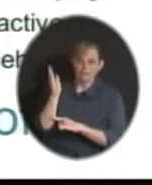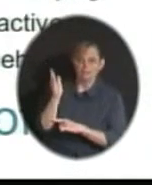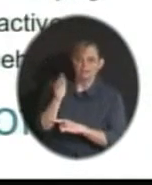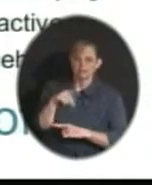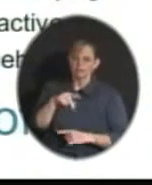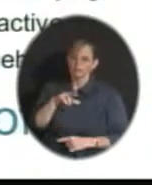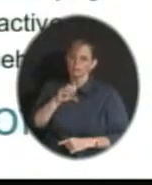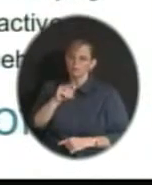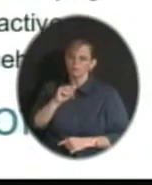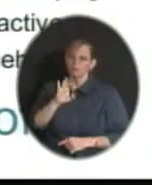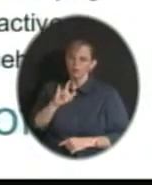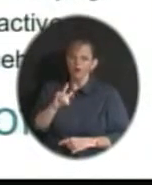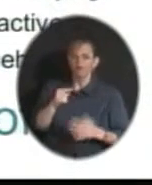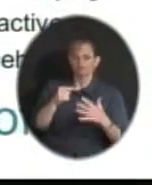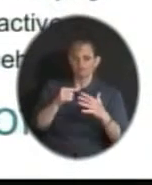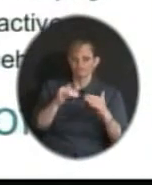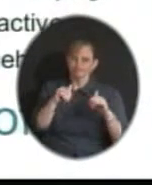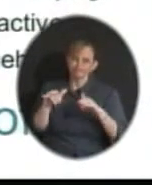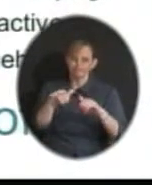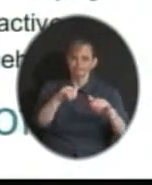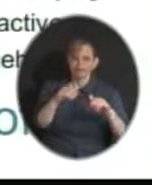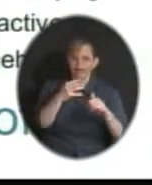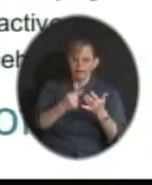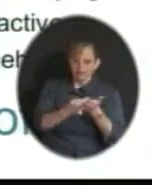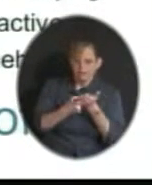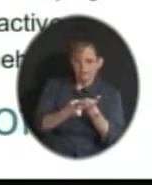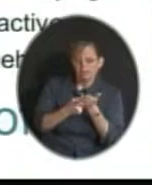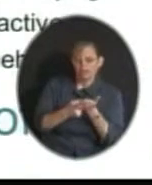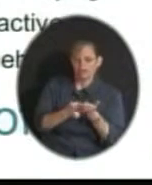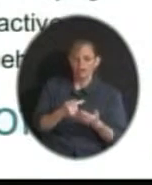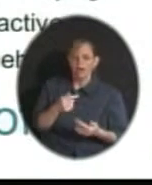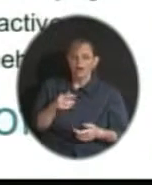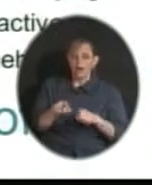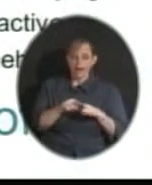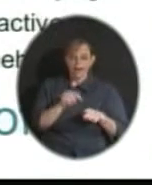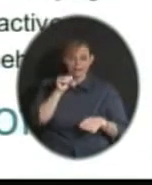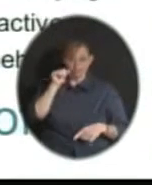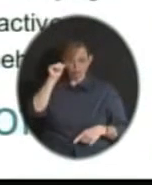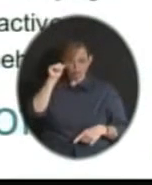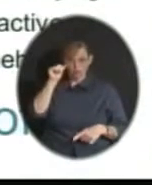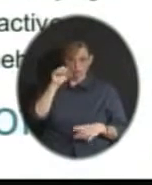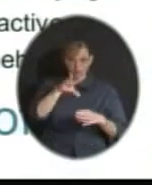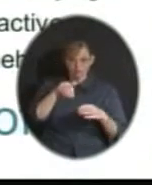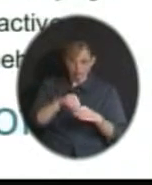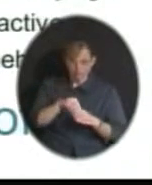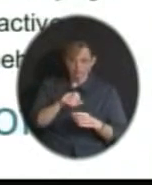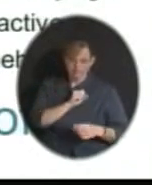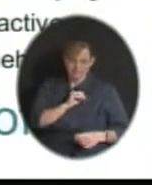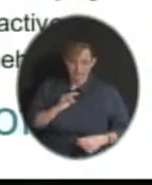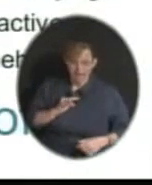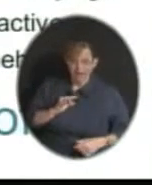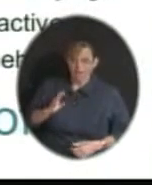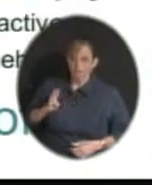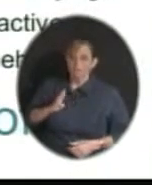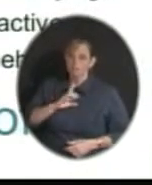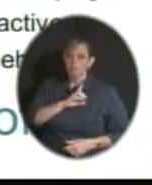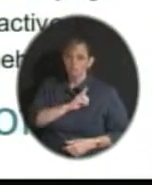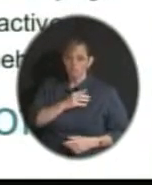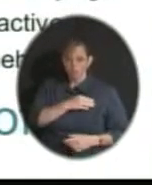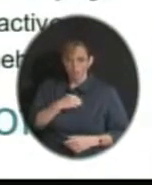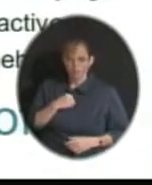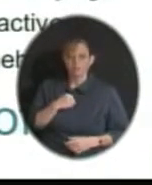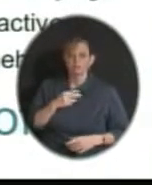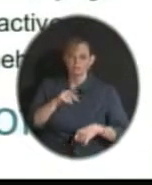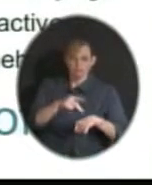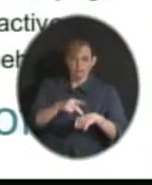continued discussion. And as adults, staff and board members and administrators, we've got